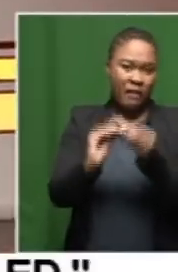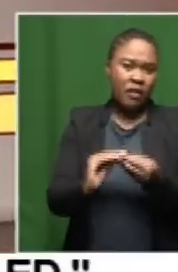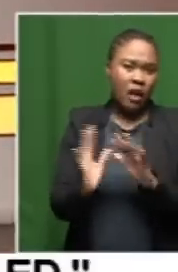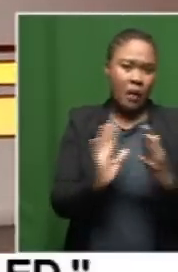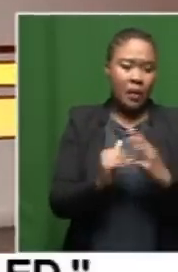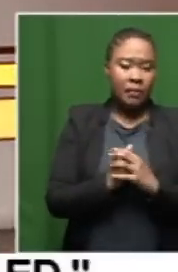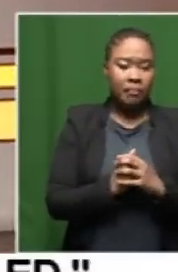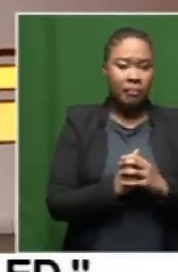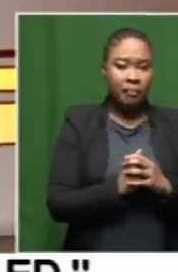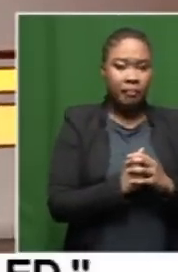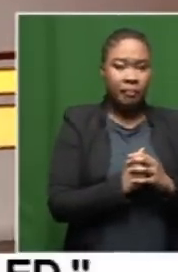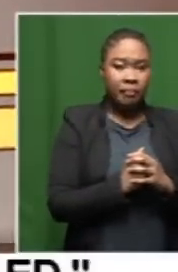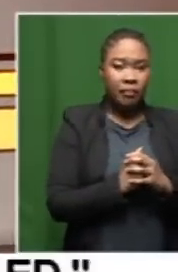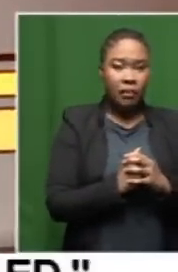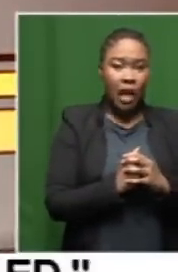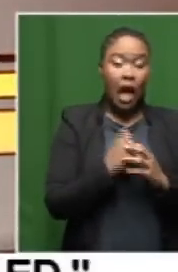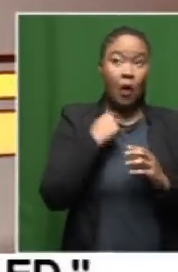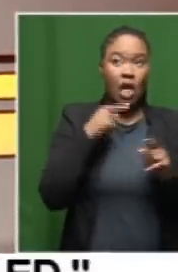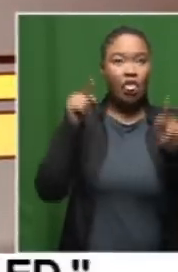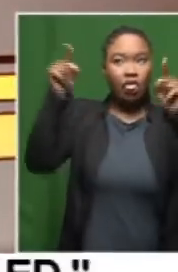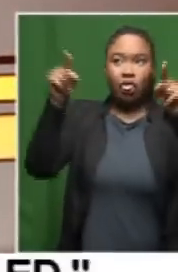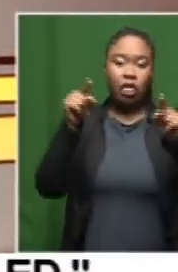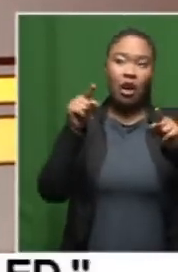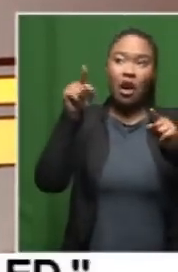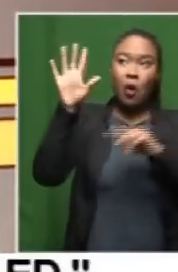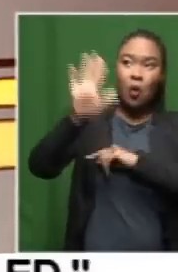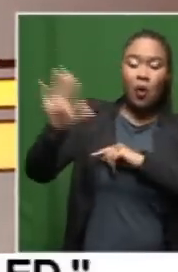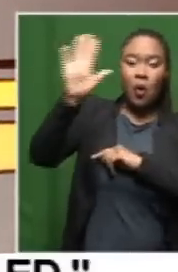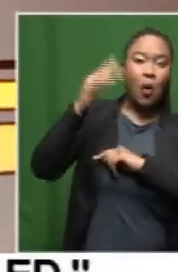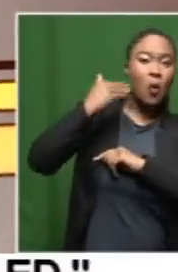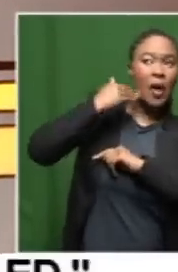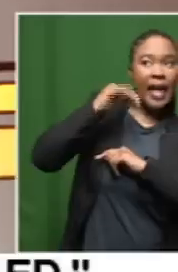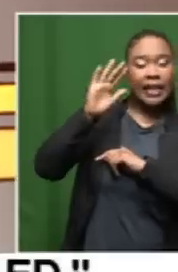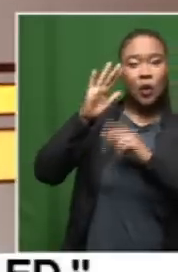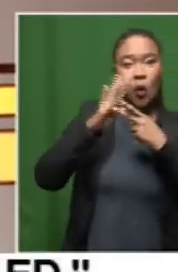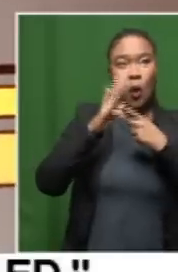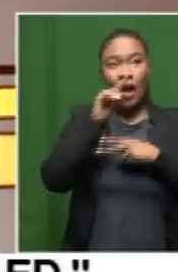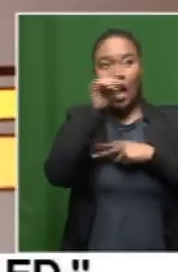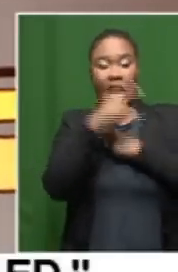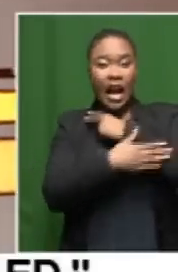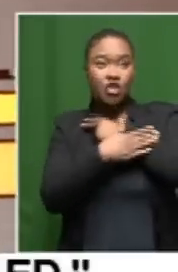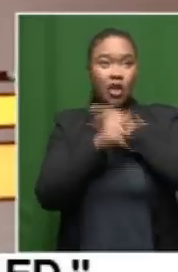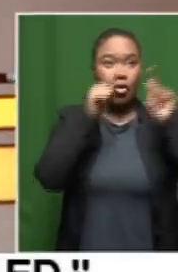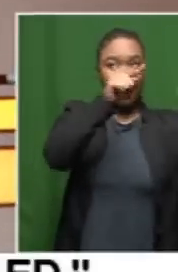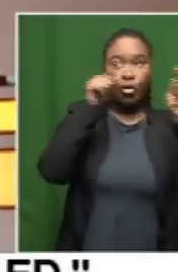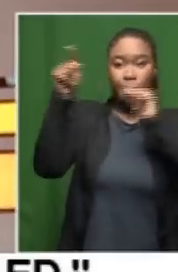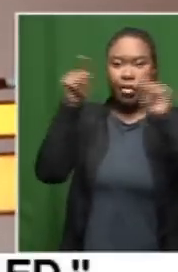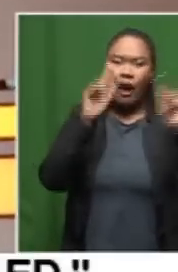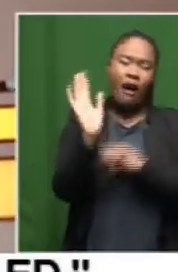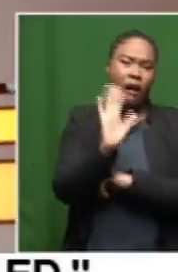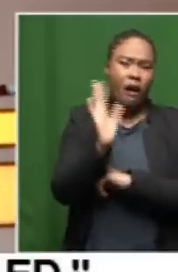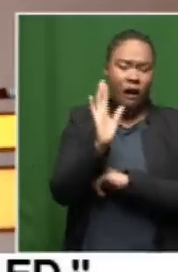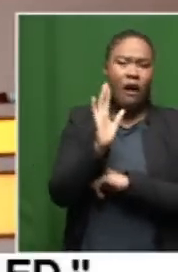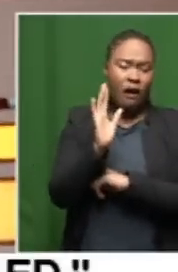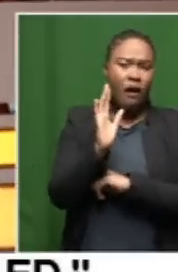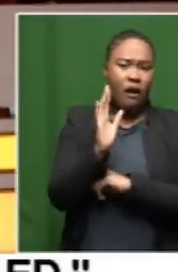not blaming everything outside. We've also accepted internal weaknesses, major gross weaknesses, if one